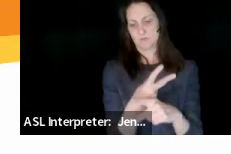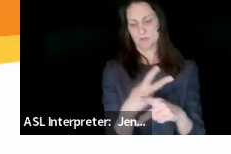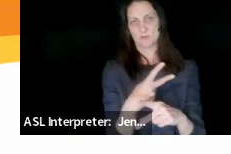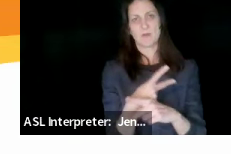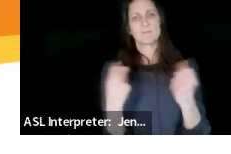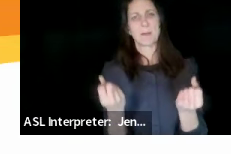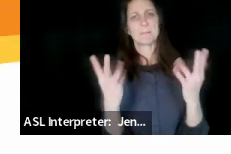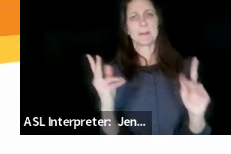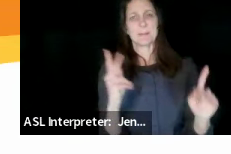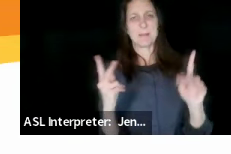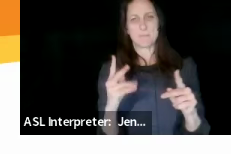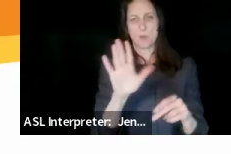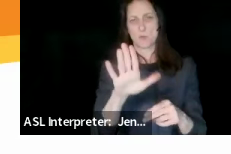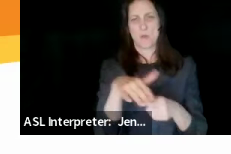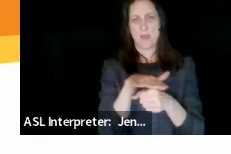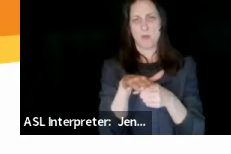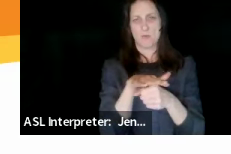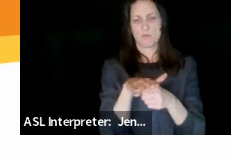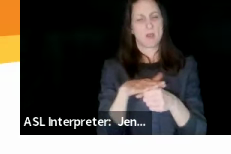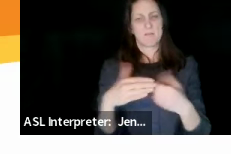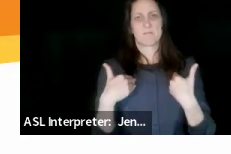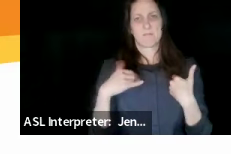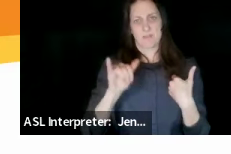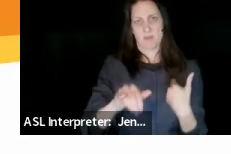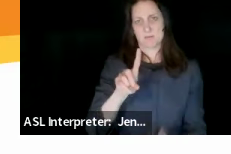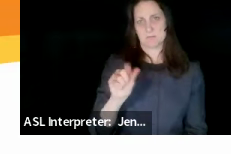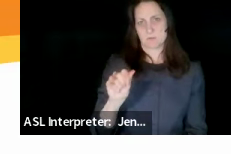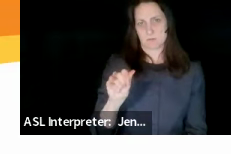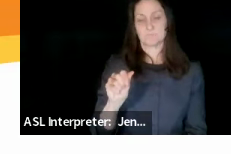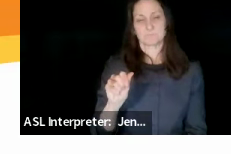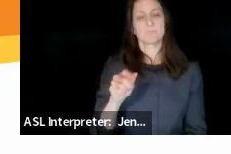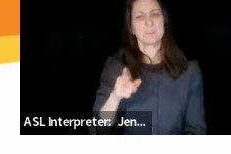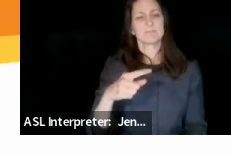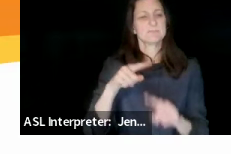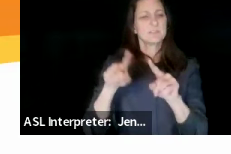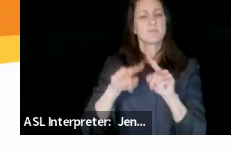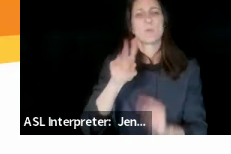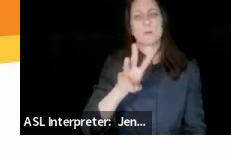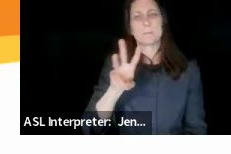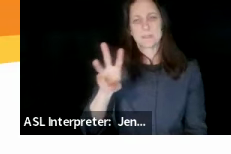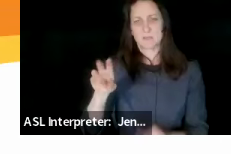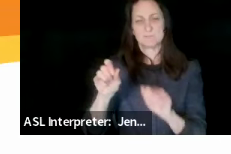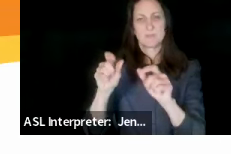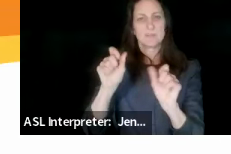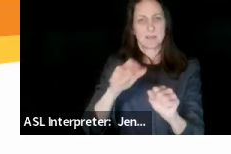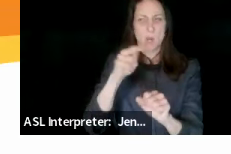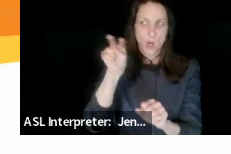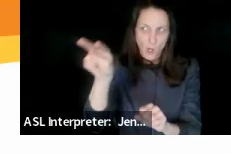websites here that can assist you to do that. Again, this will be available in the slides